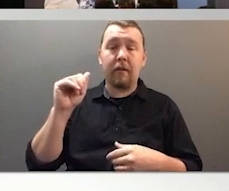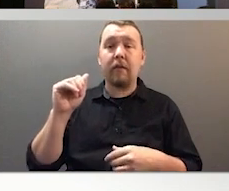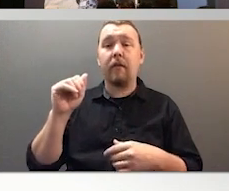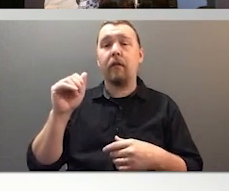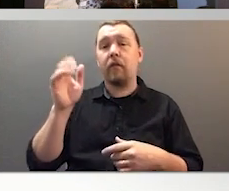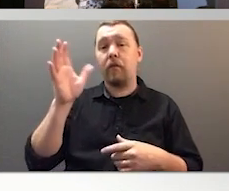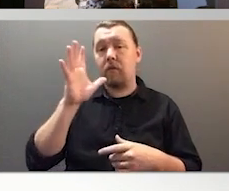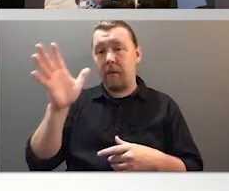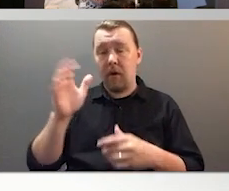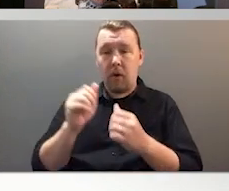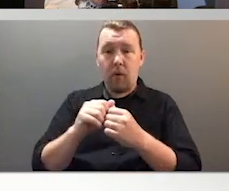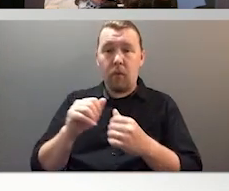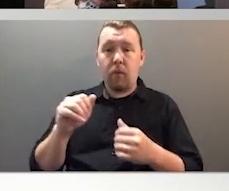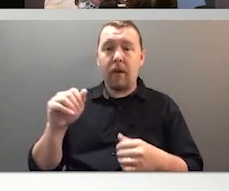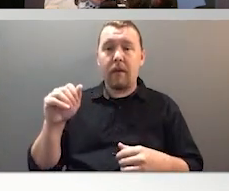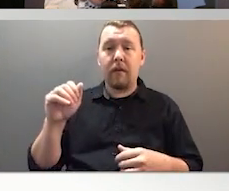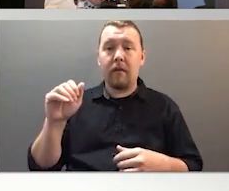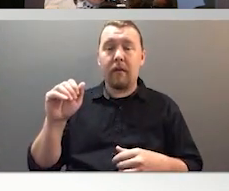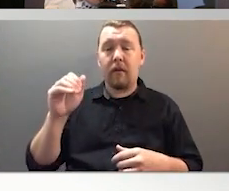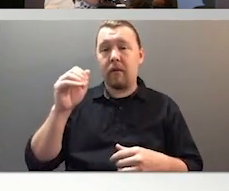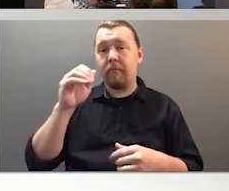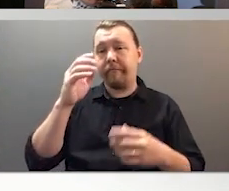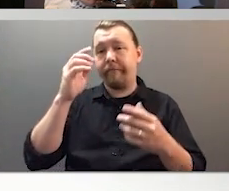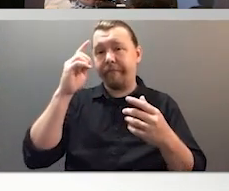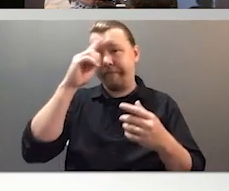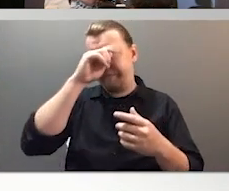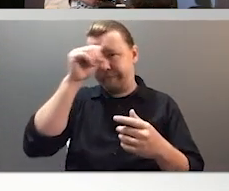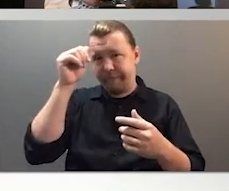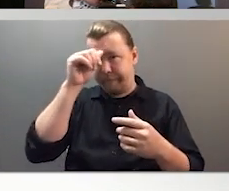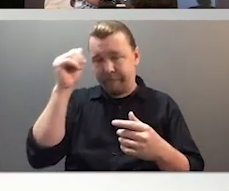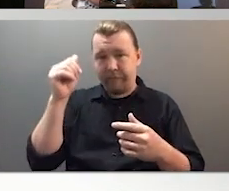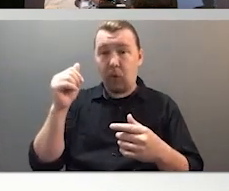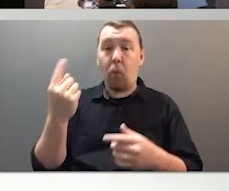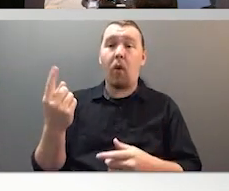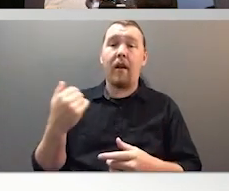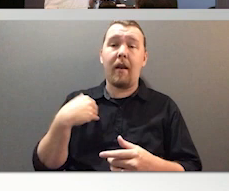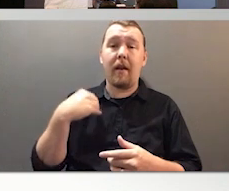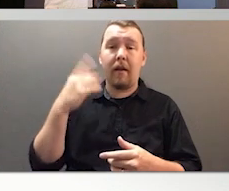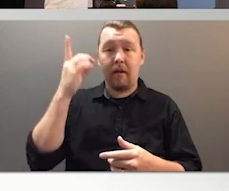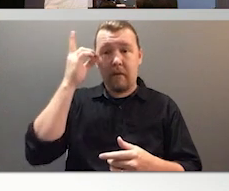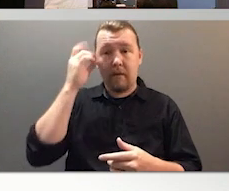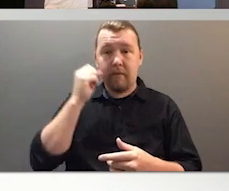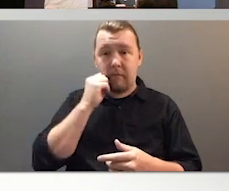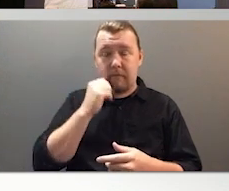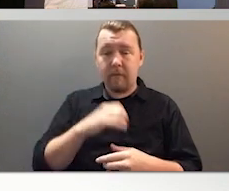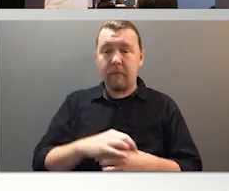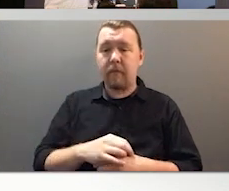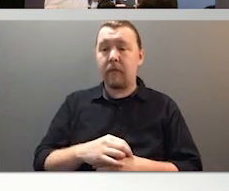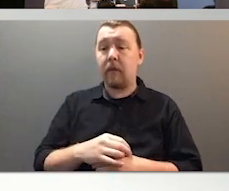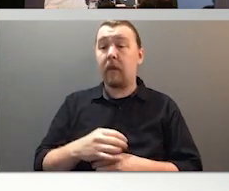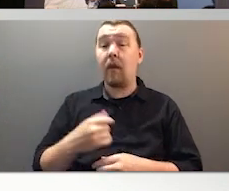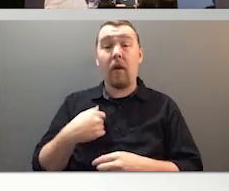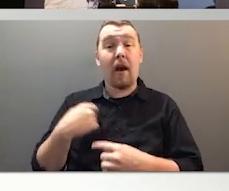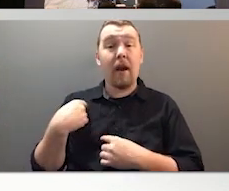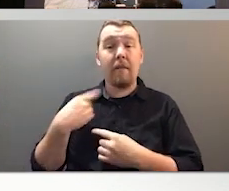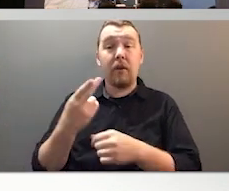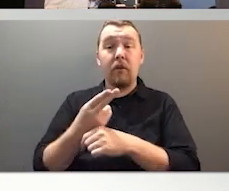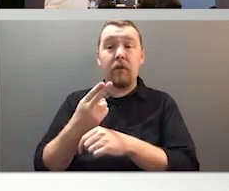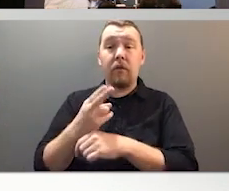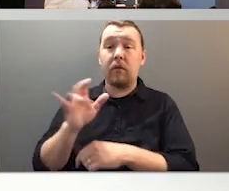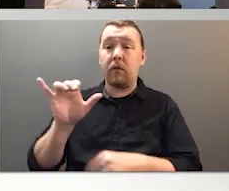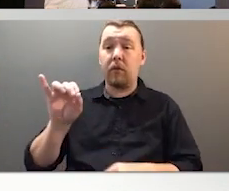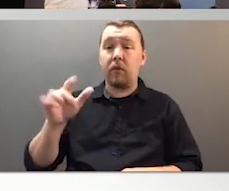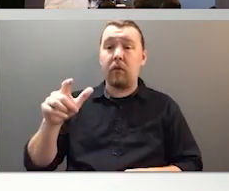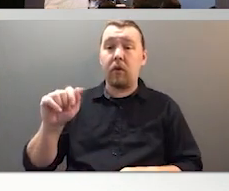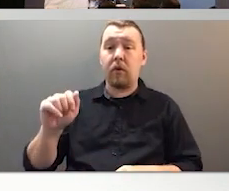Down syndrome. And I've been an occupational therapist for 18 years and have been using yoga within my clinical practice